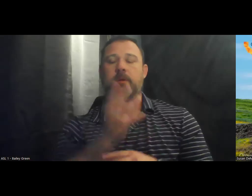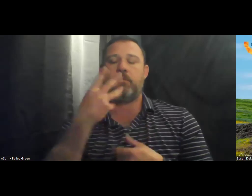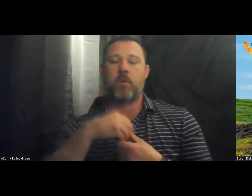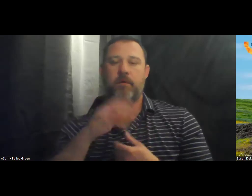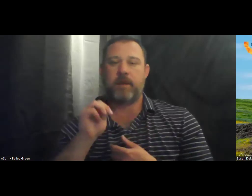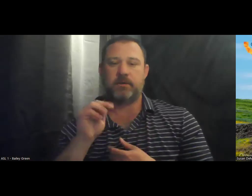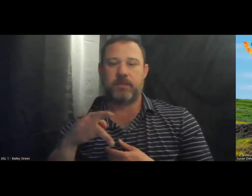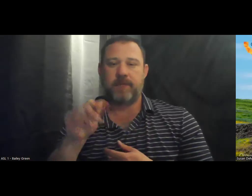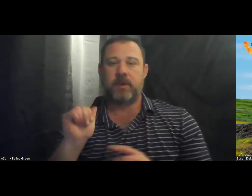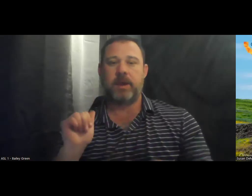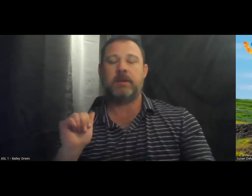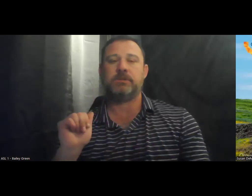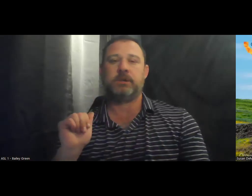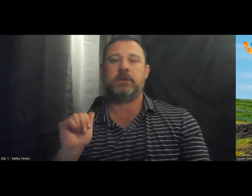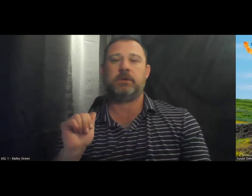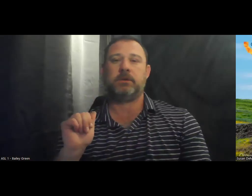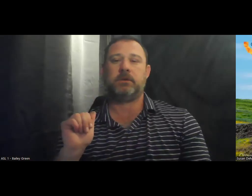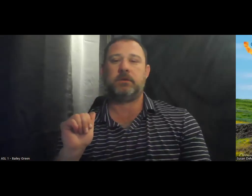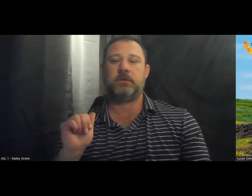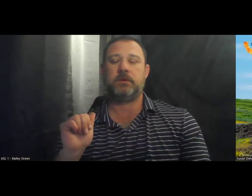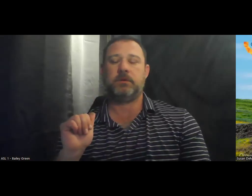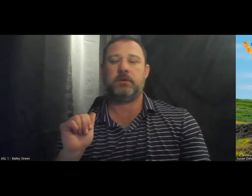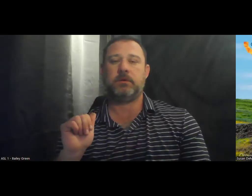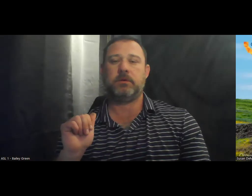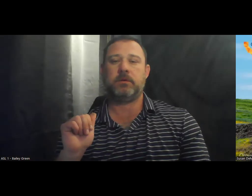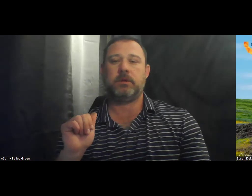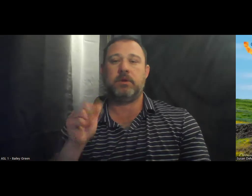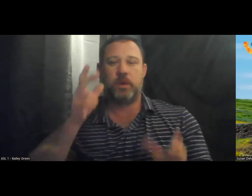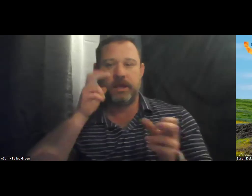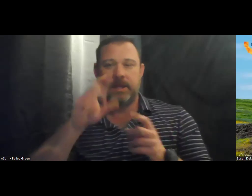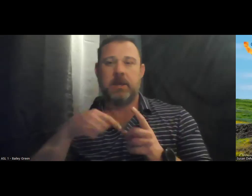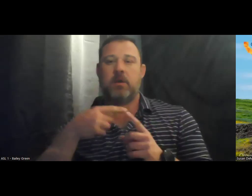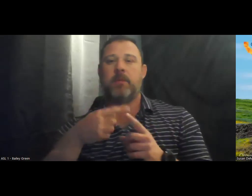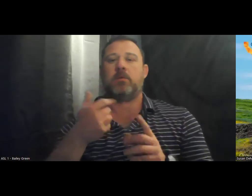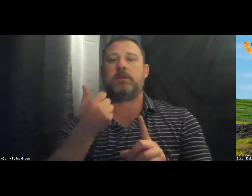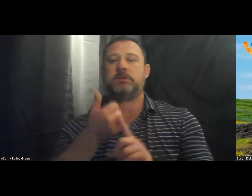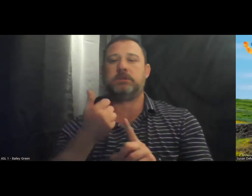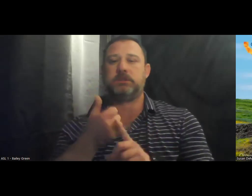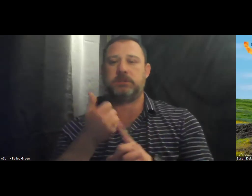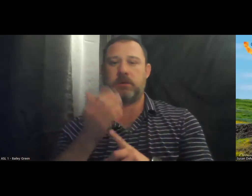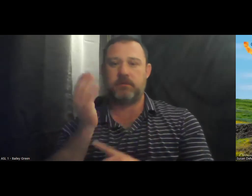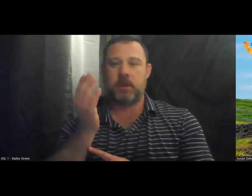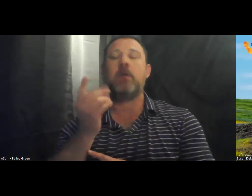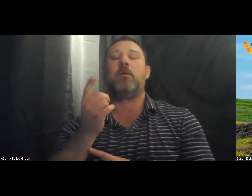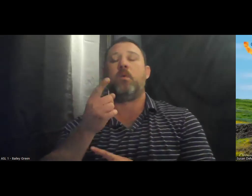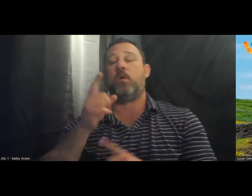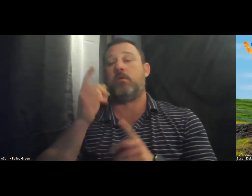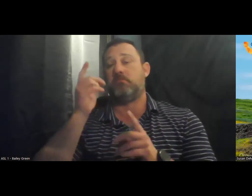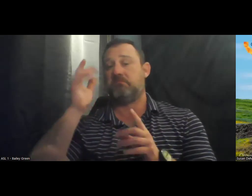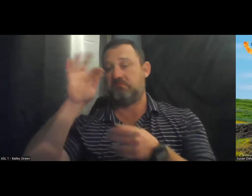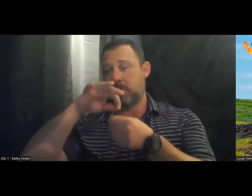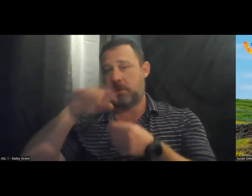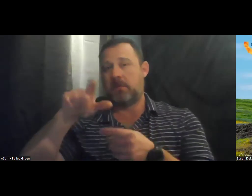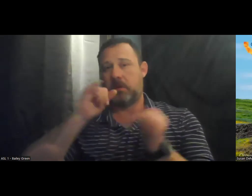for Aging, and you will all hear about how to self-nominate or nominate an individual.